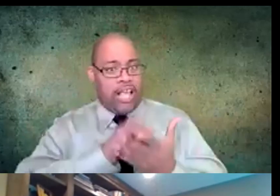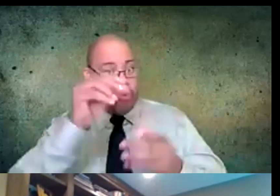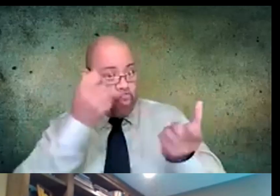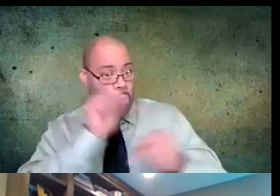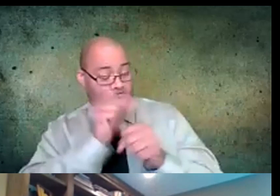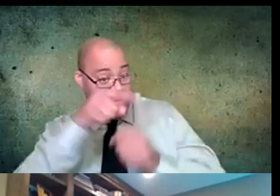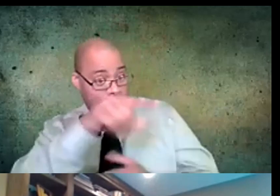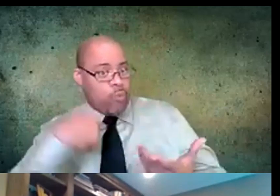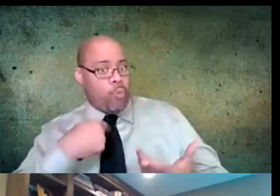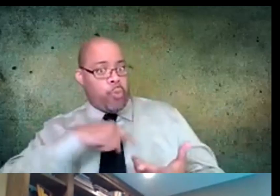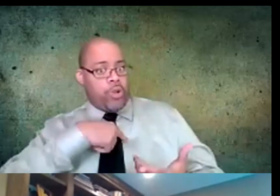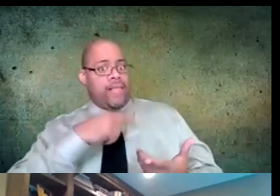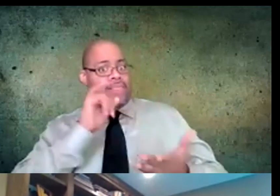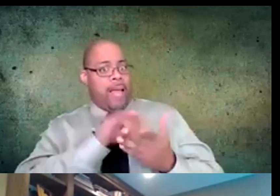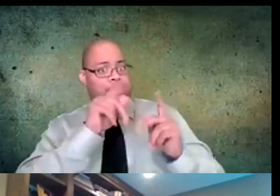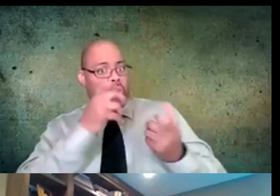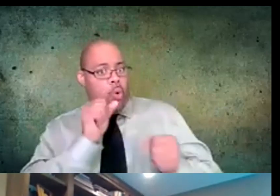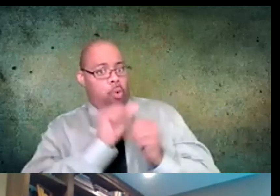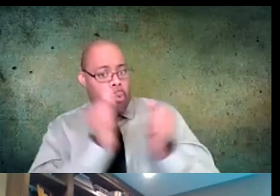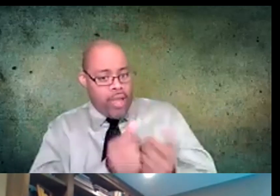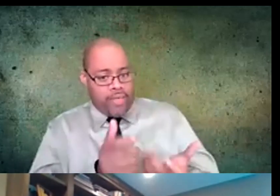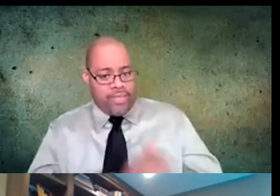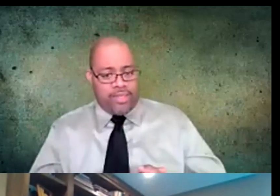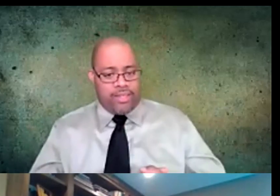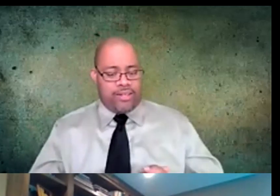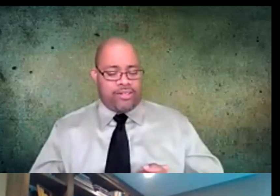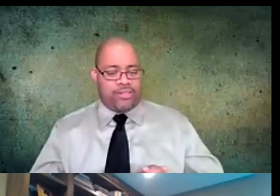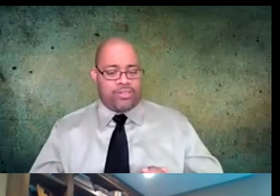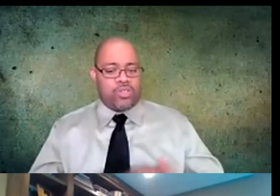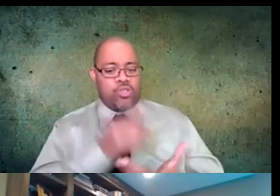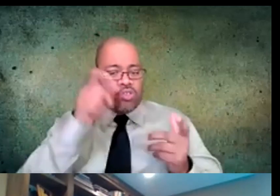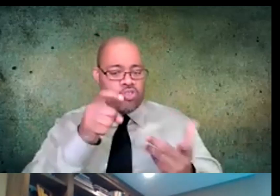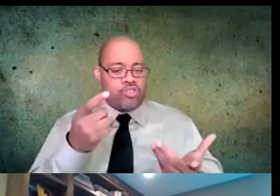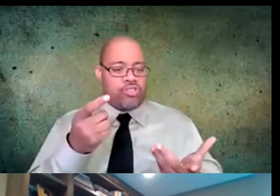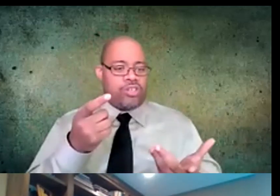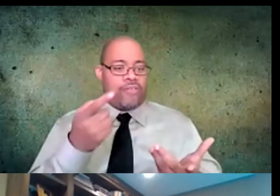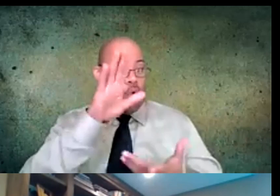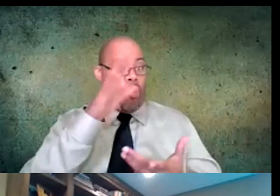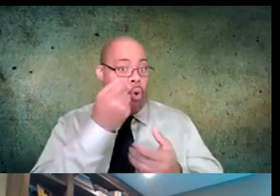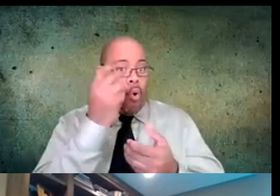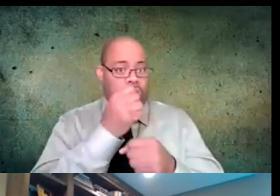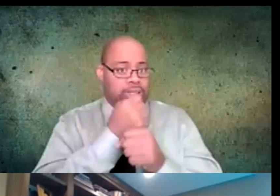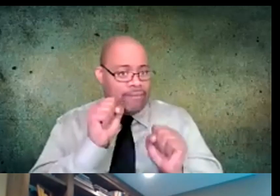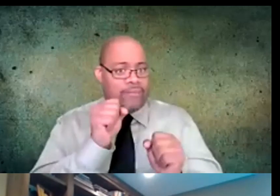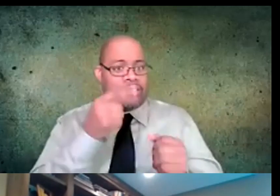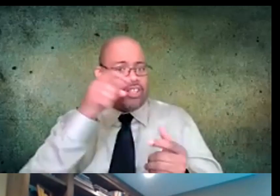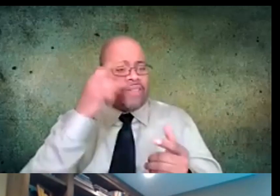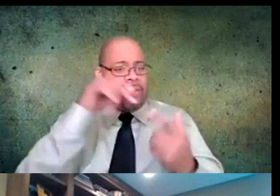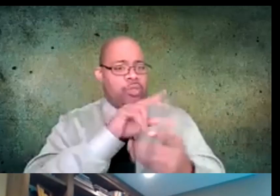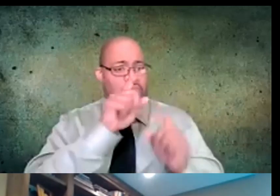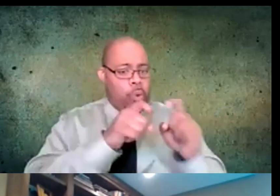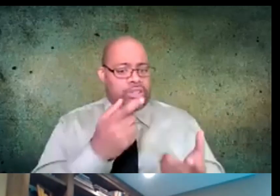for, if we are the colleagues you want to be hanging out with. So you should, for your own sake, you should also think about good questions